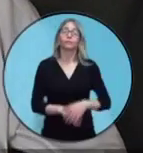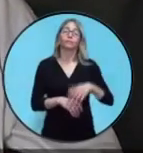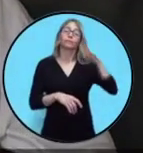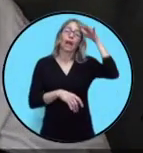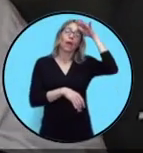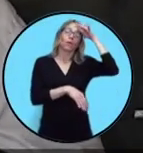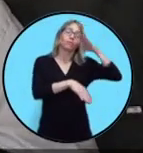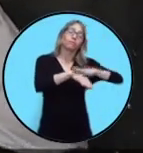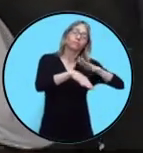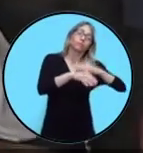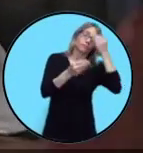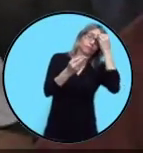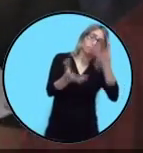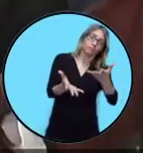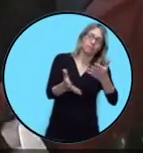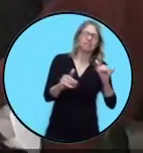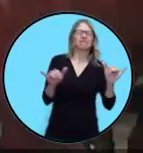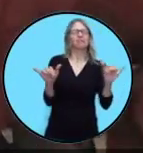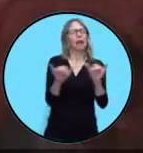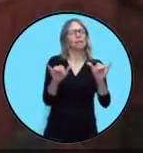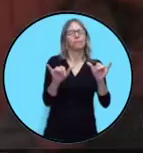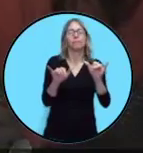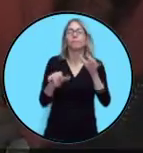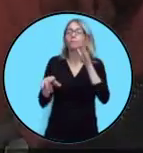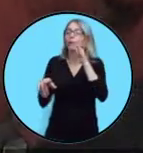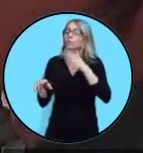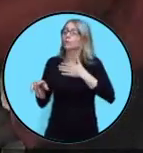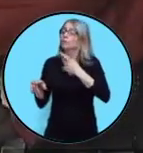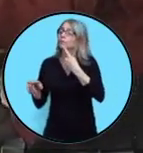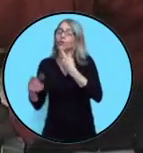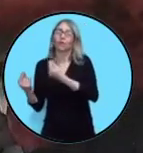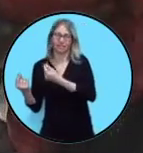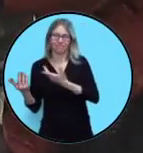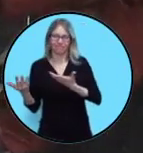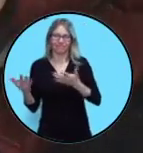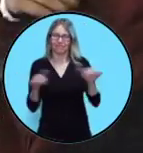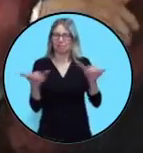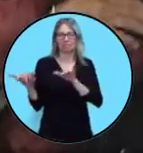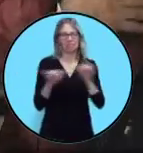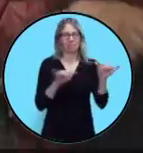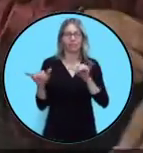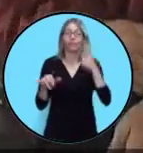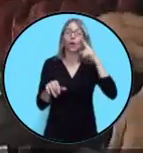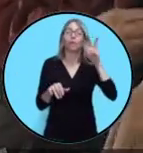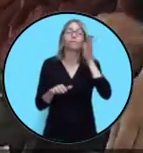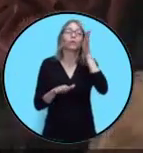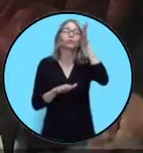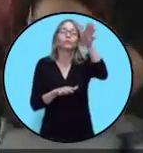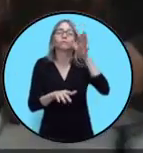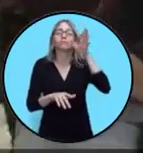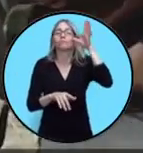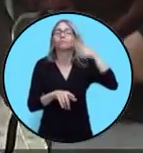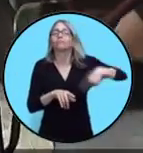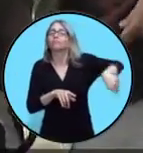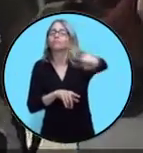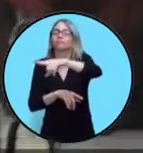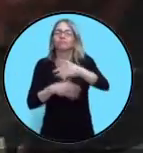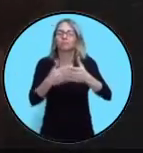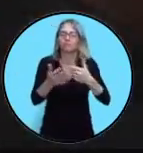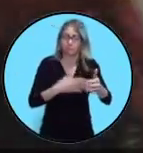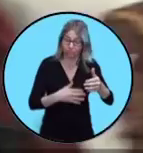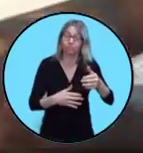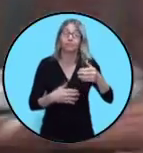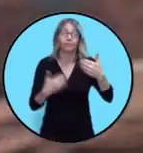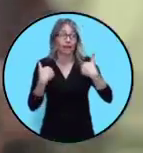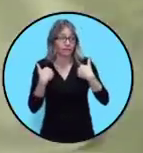And his advice is, you know, it's about the same as what my mom said. For those future parents